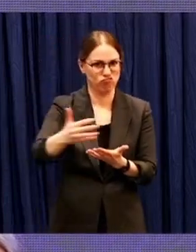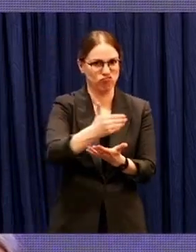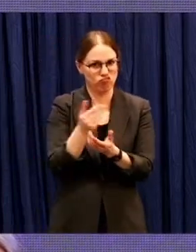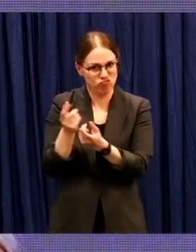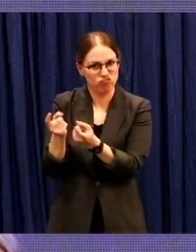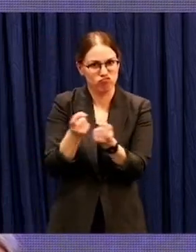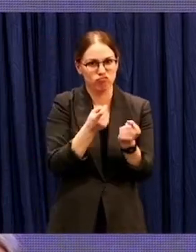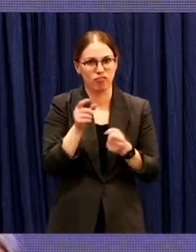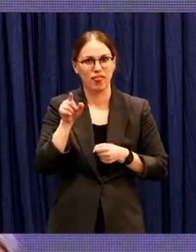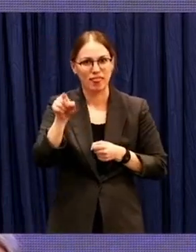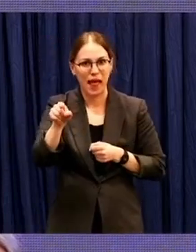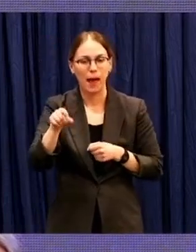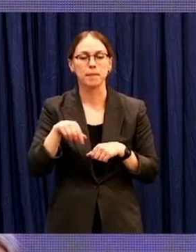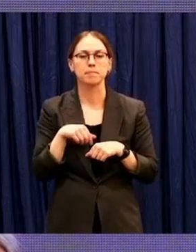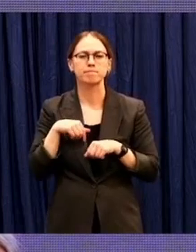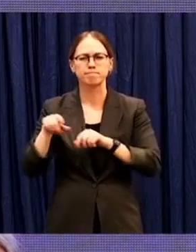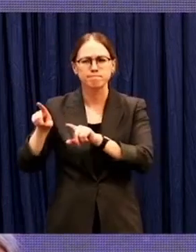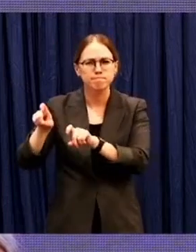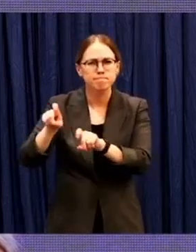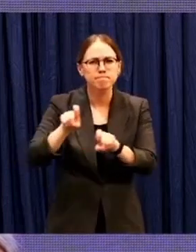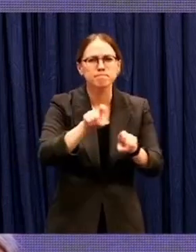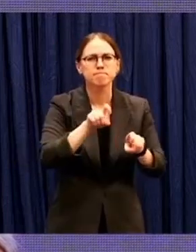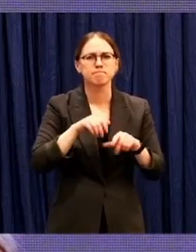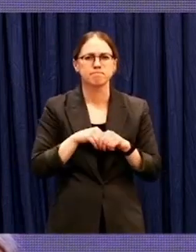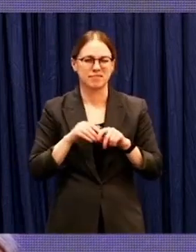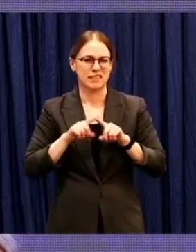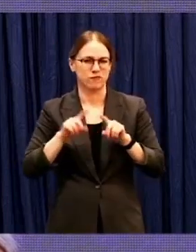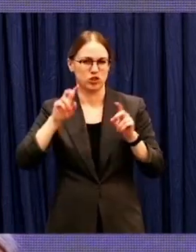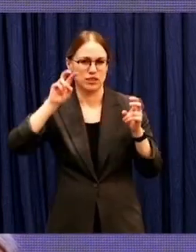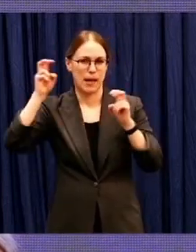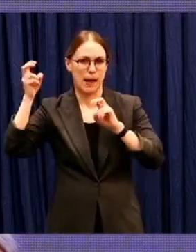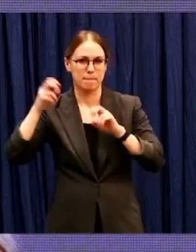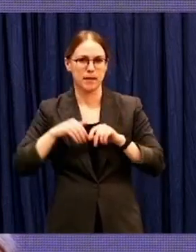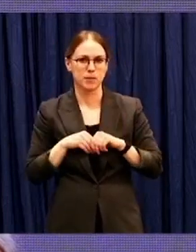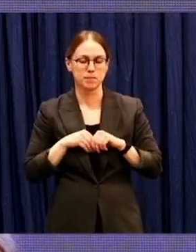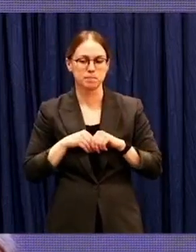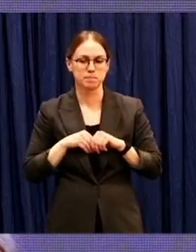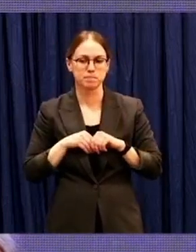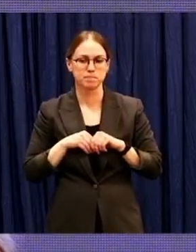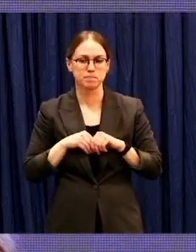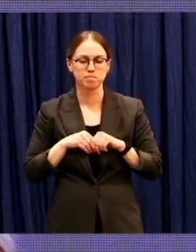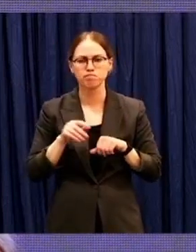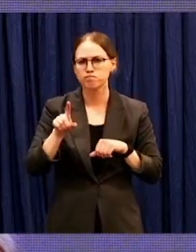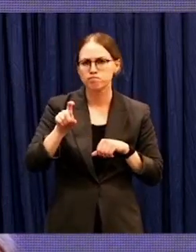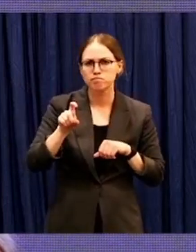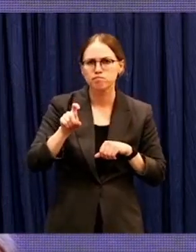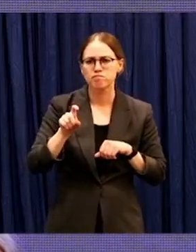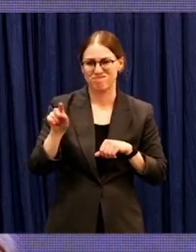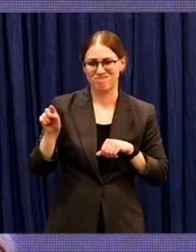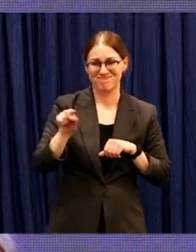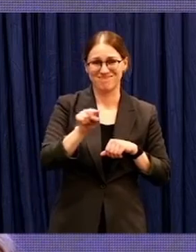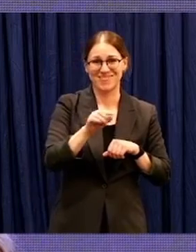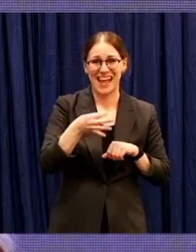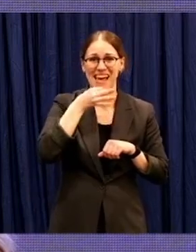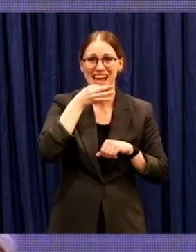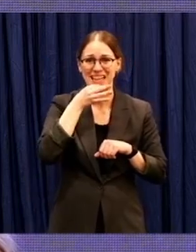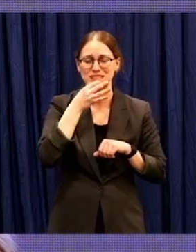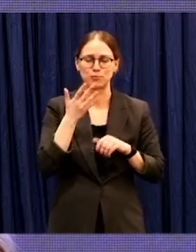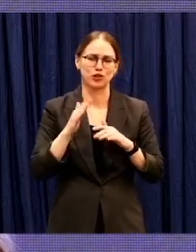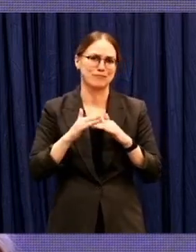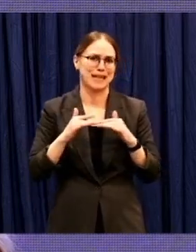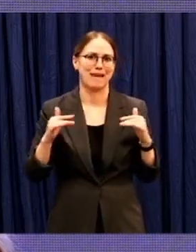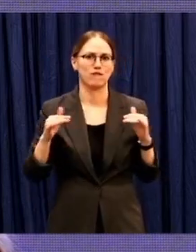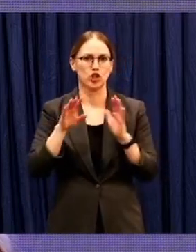come together and create consensus around some topics. What were the things that, even with their diverse backgrounds, they could all